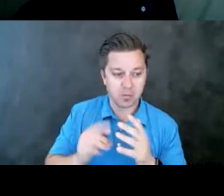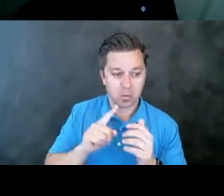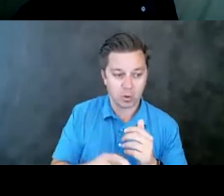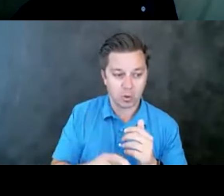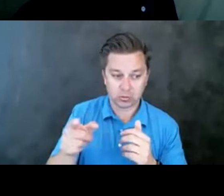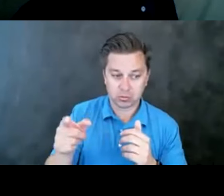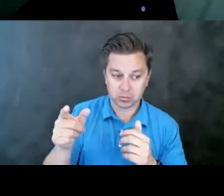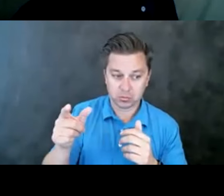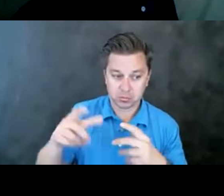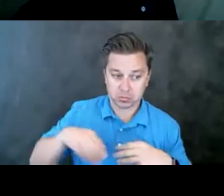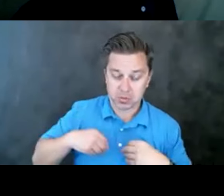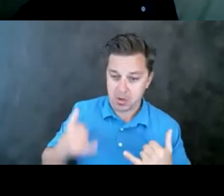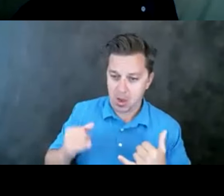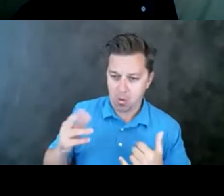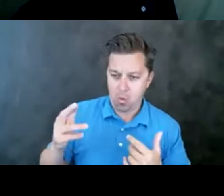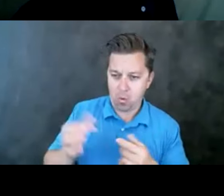Sure. Yeah. Let me look at them real quick.